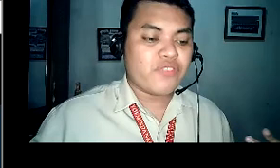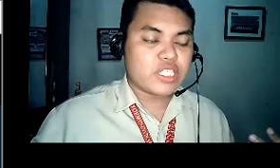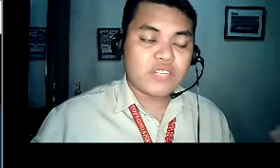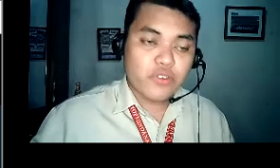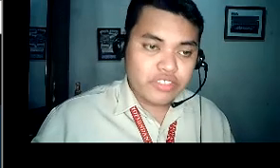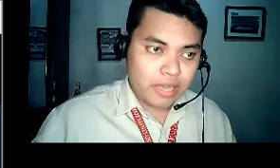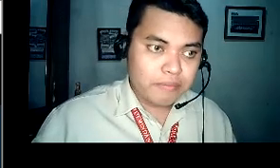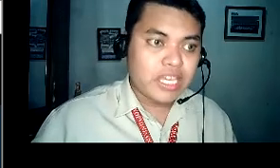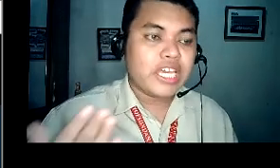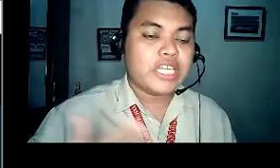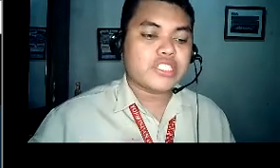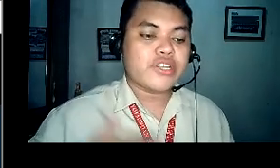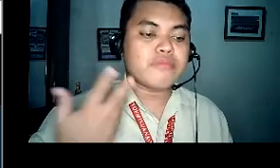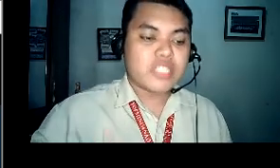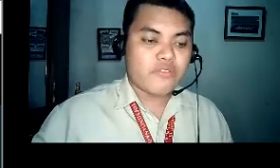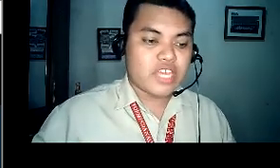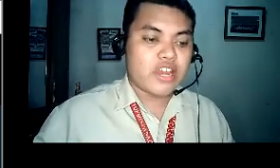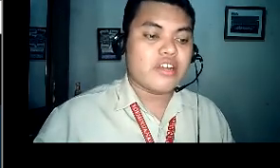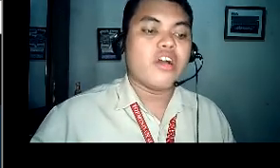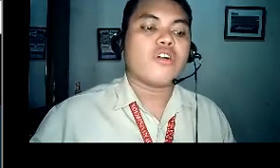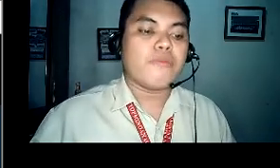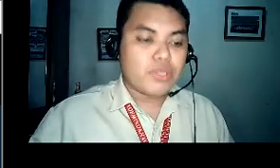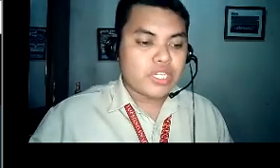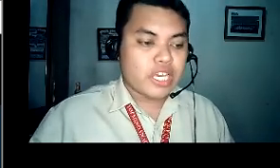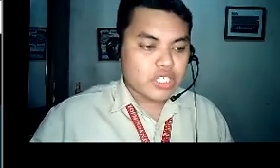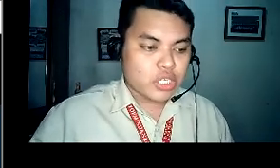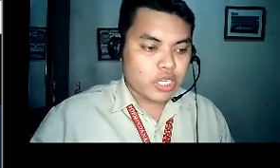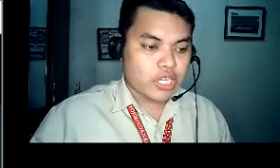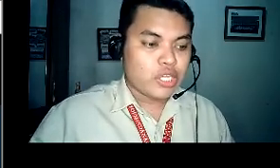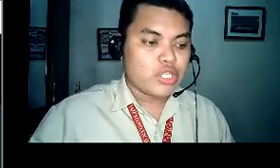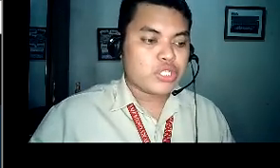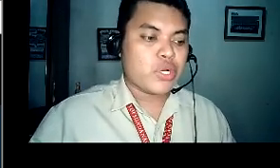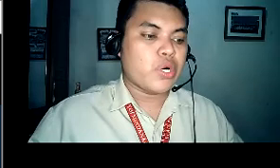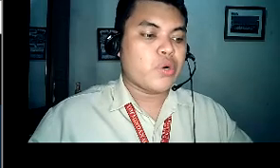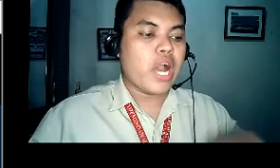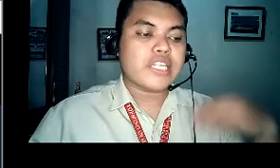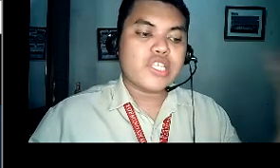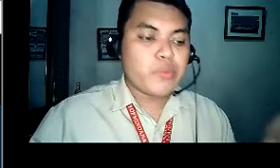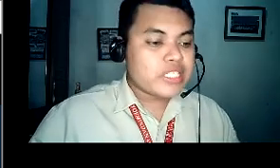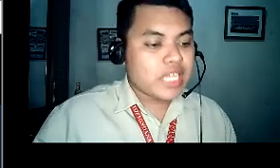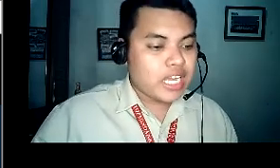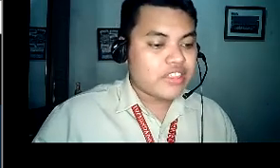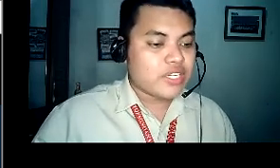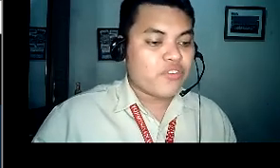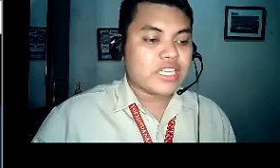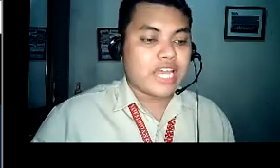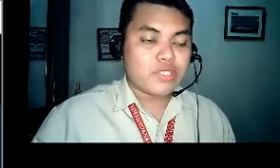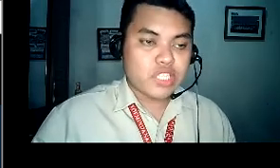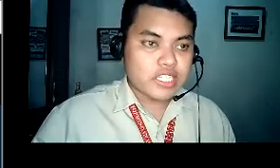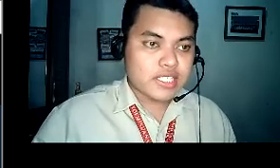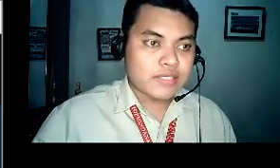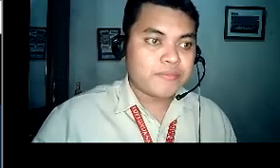language beneficial for them in terms of their communication. So as you will see in the